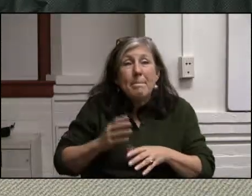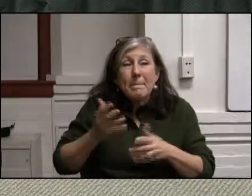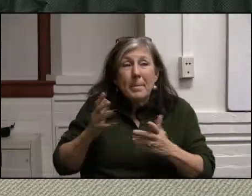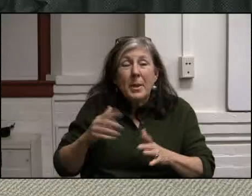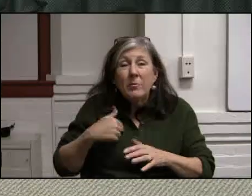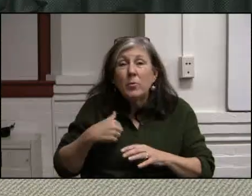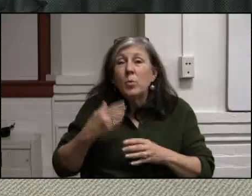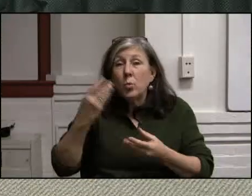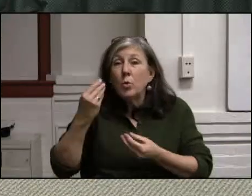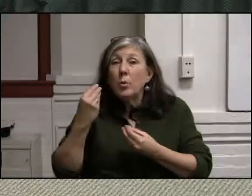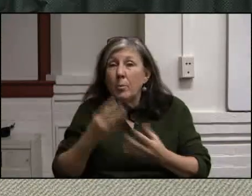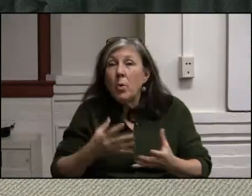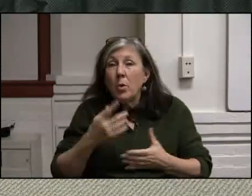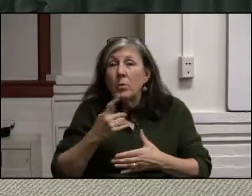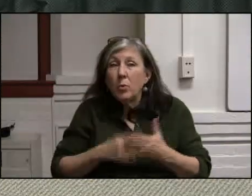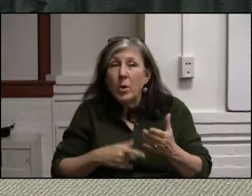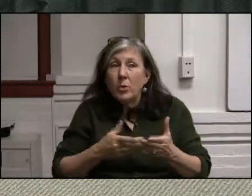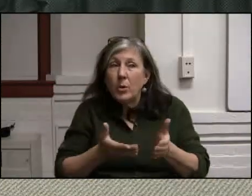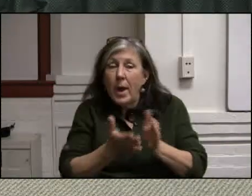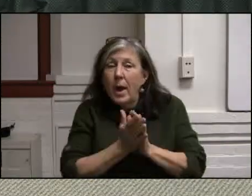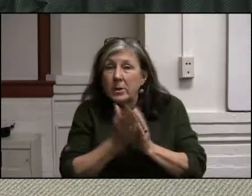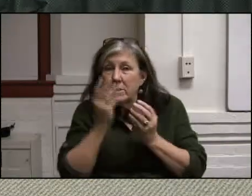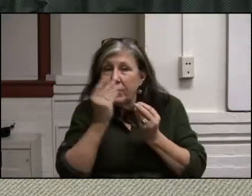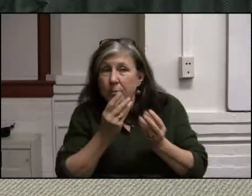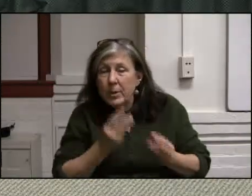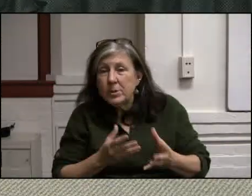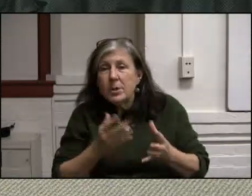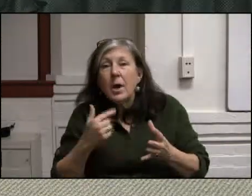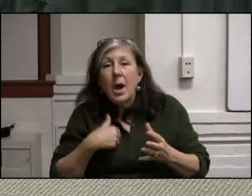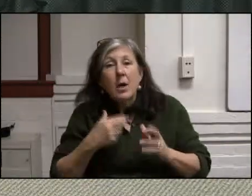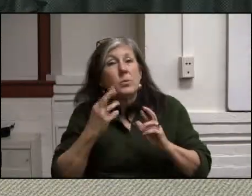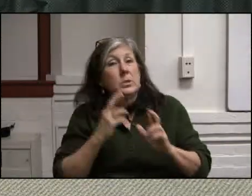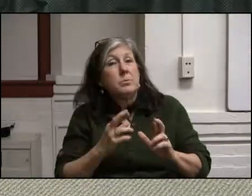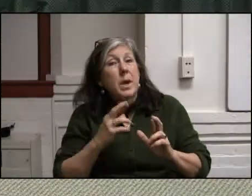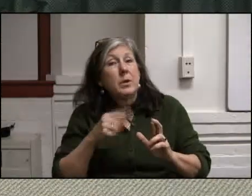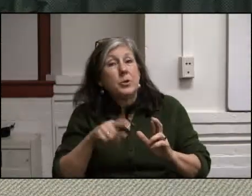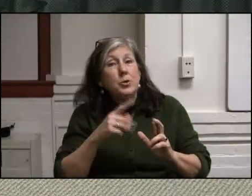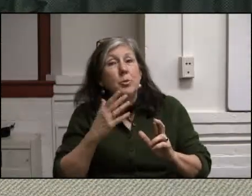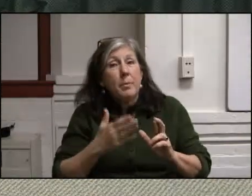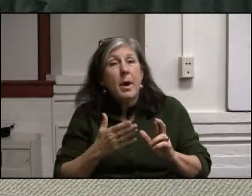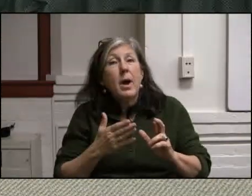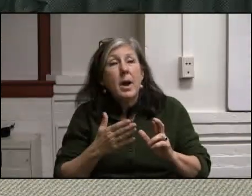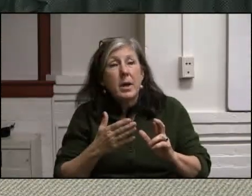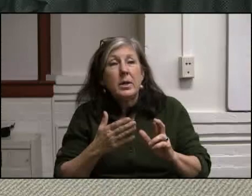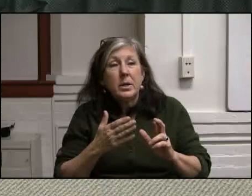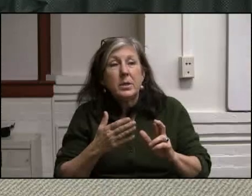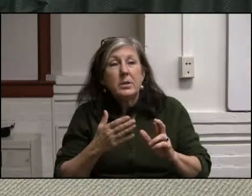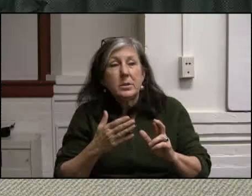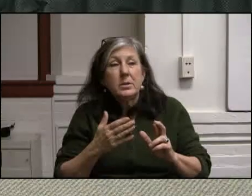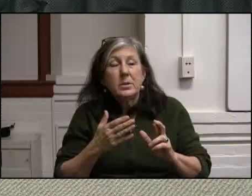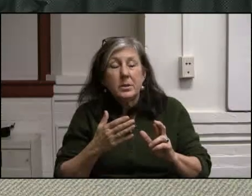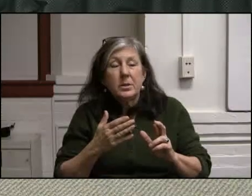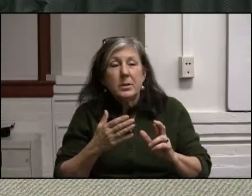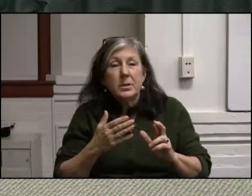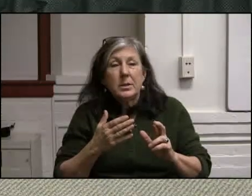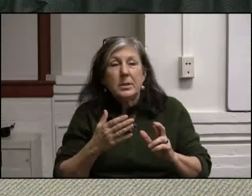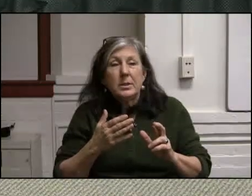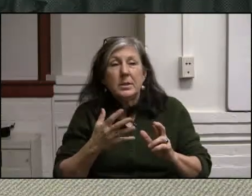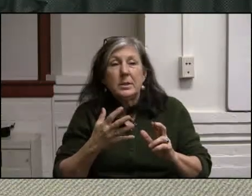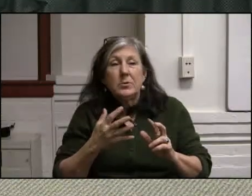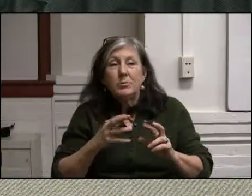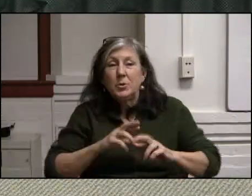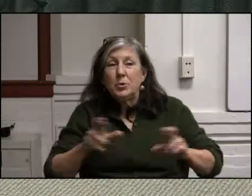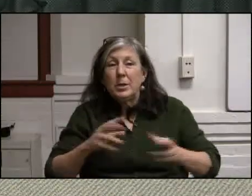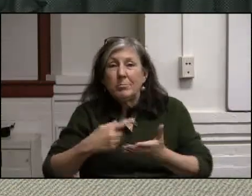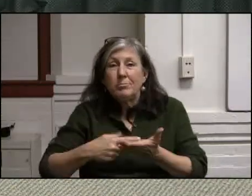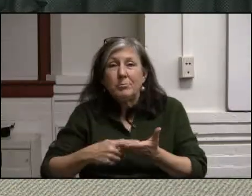going to give you the information you've asked for. And I have full respect for the fact that you might take it to a place where that guideline gets in play, but I think you should be